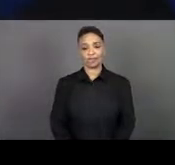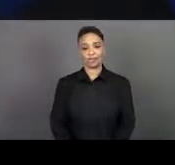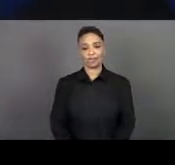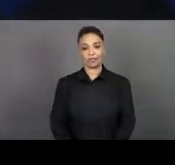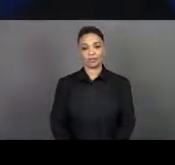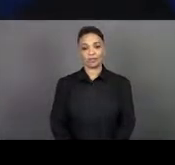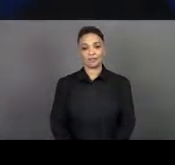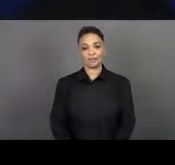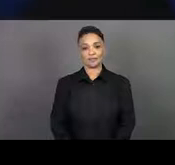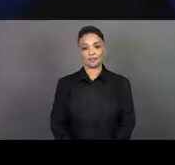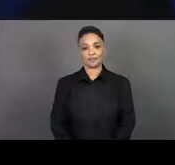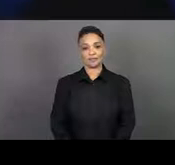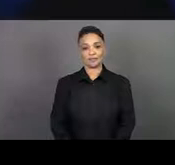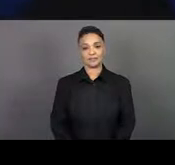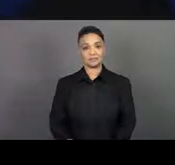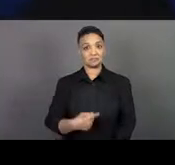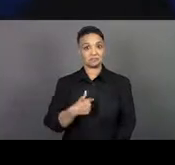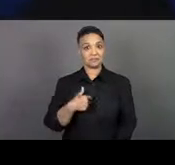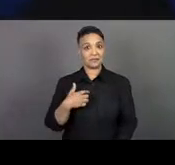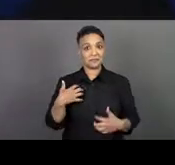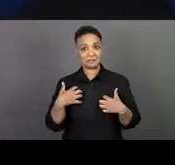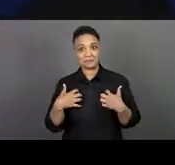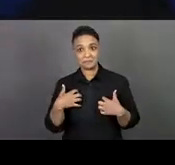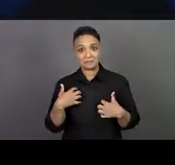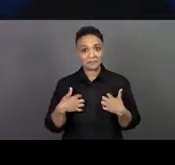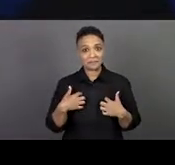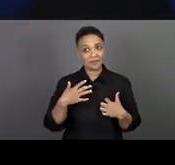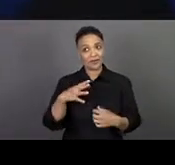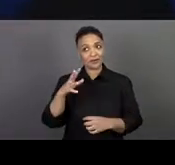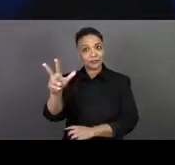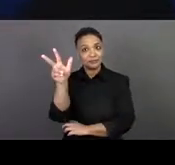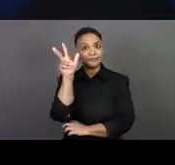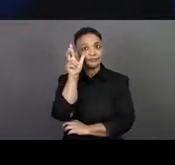Yeah, I'm looking forward to listening to the attendees' journeys today.